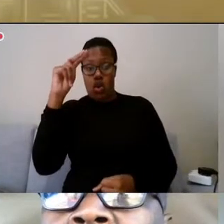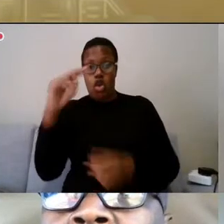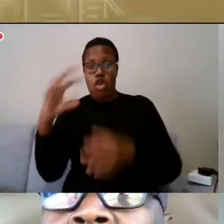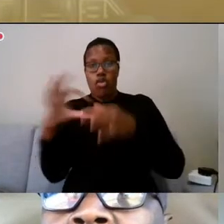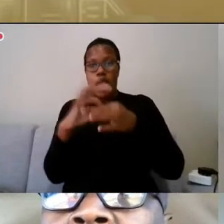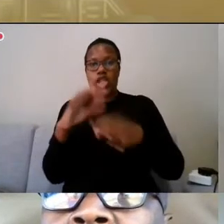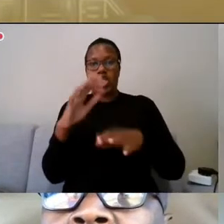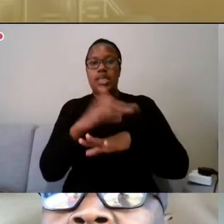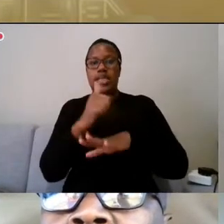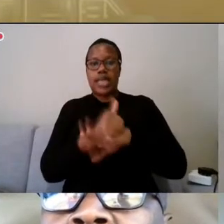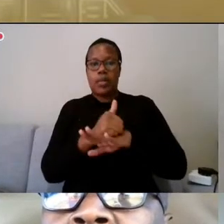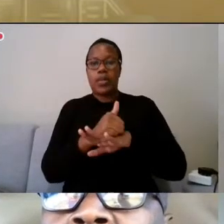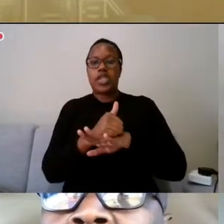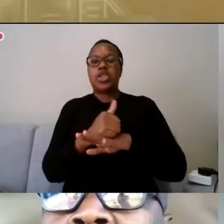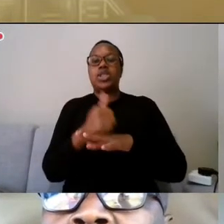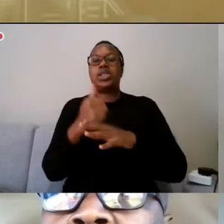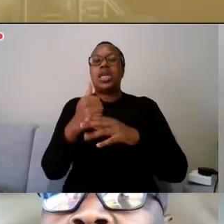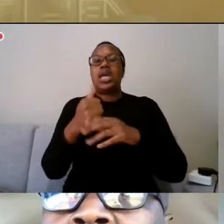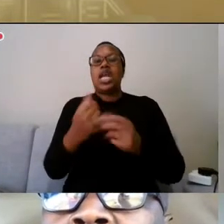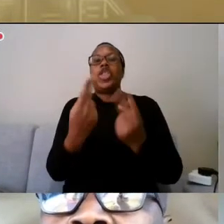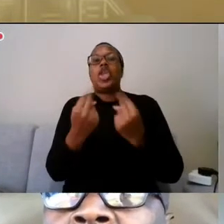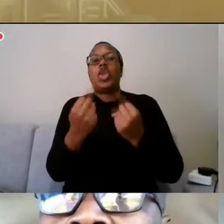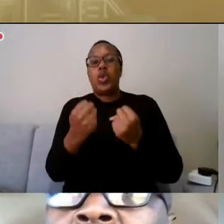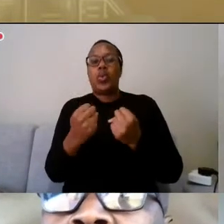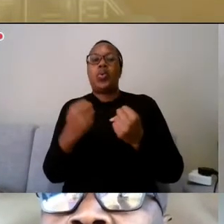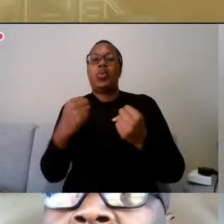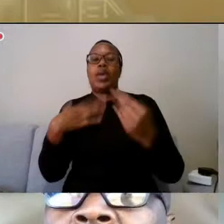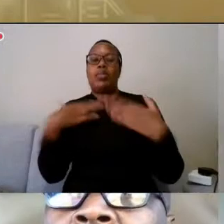new dispensation on the 27th of October,